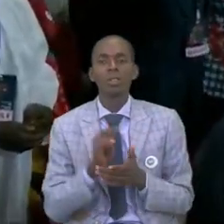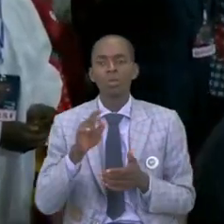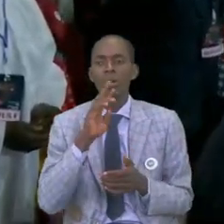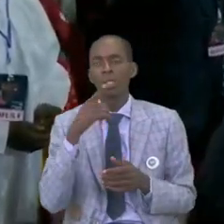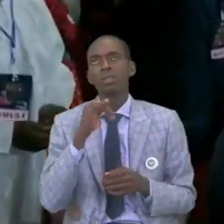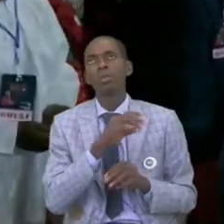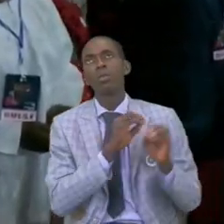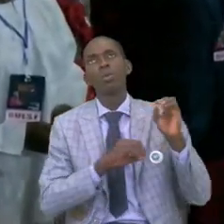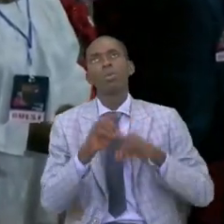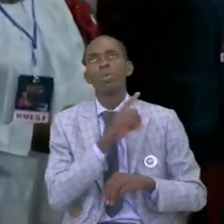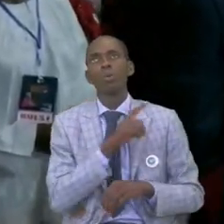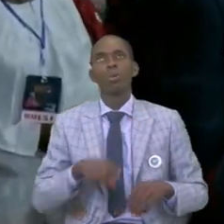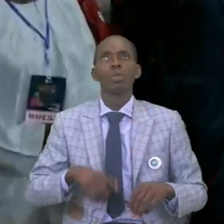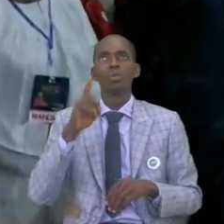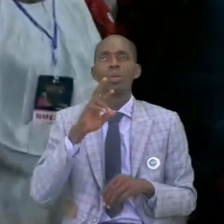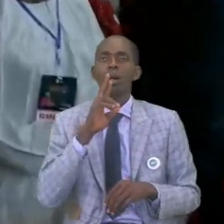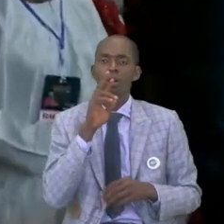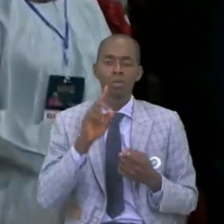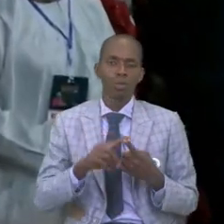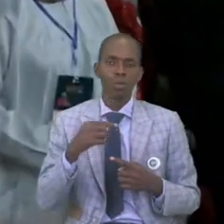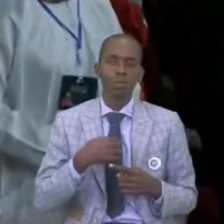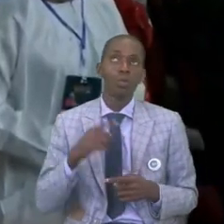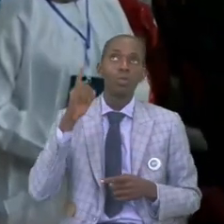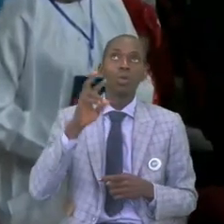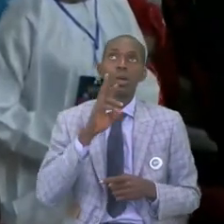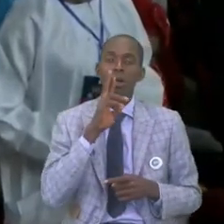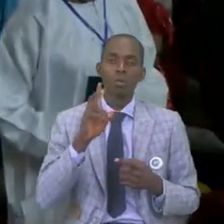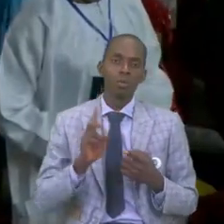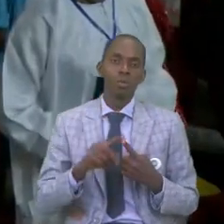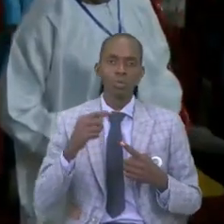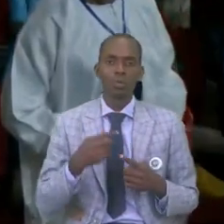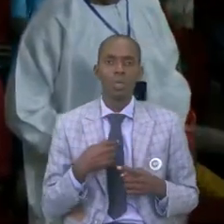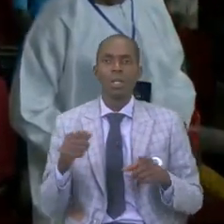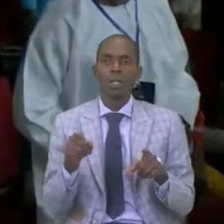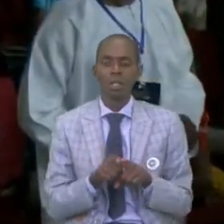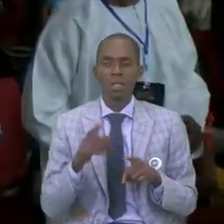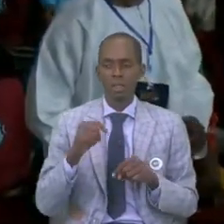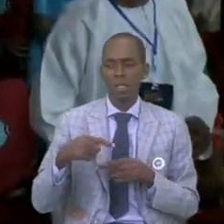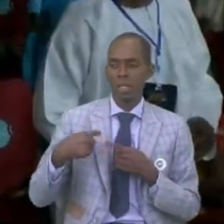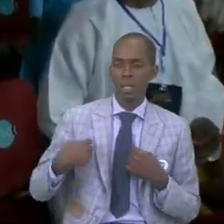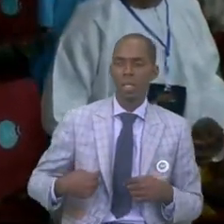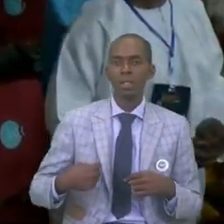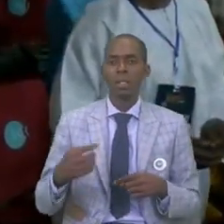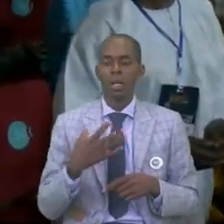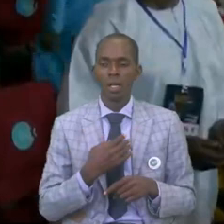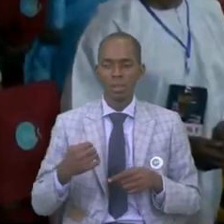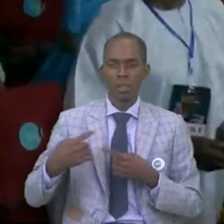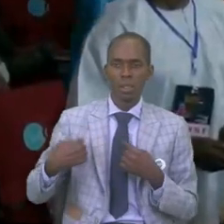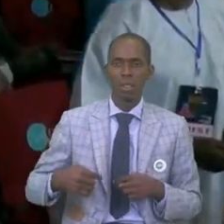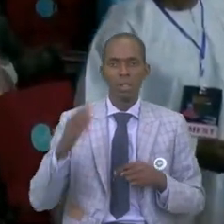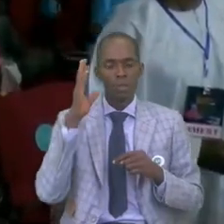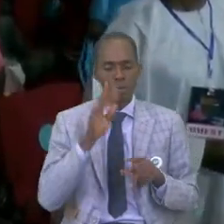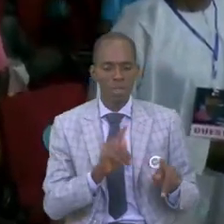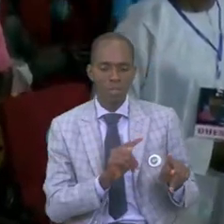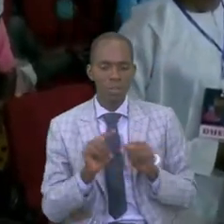Lord, you are unto me, you are unto me, like the heart, and the heart will transfer every good